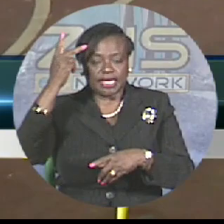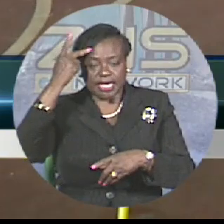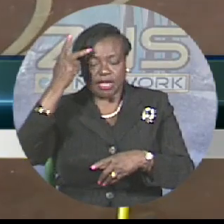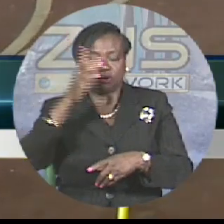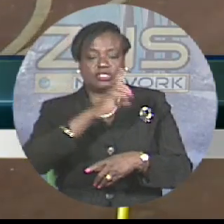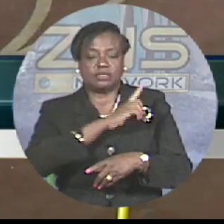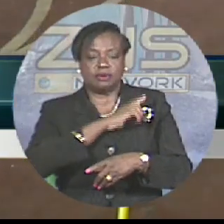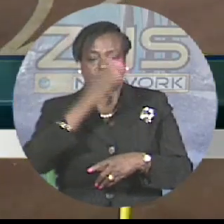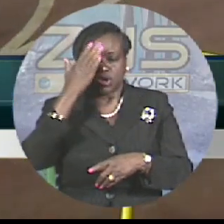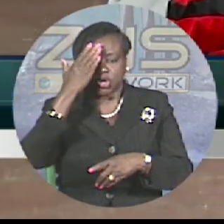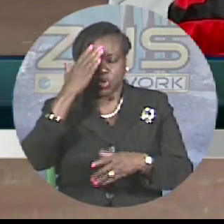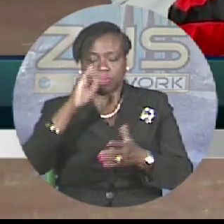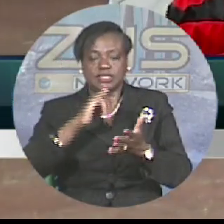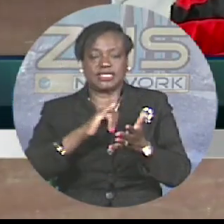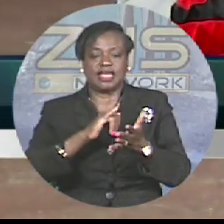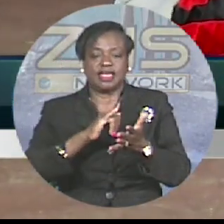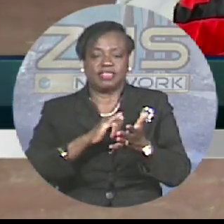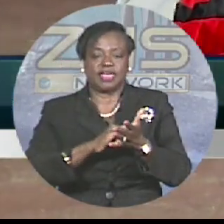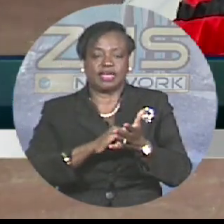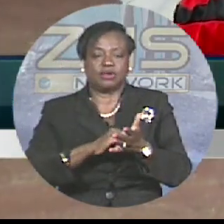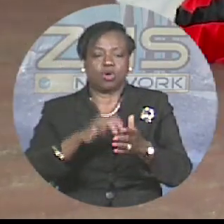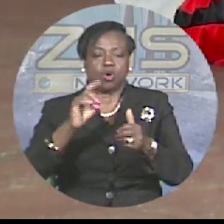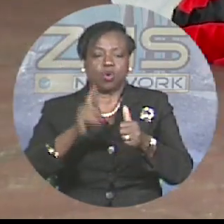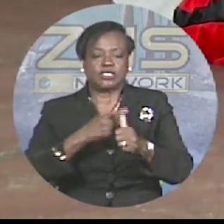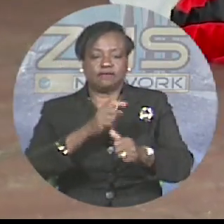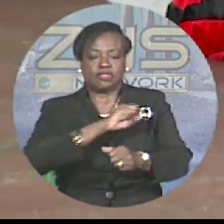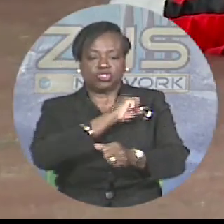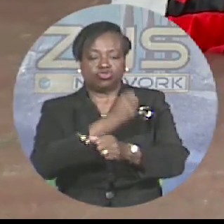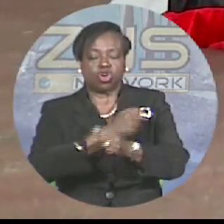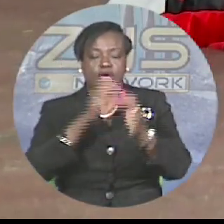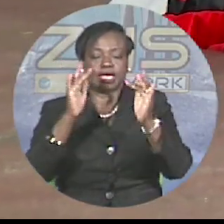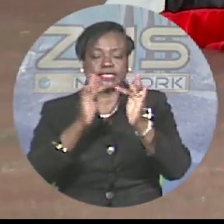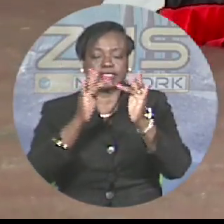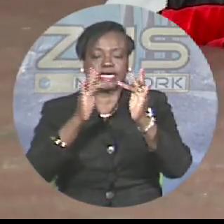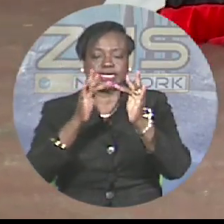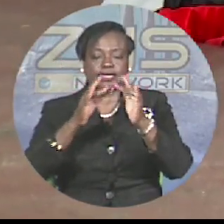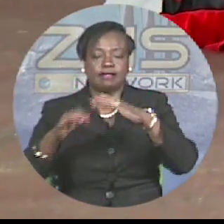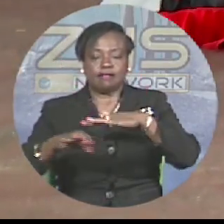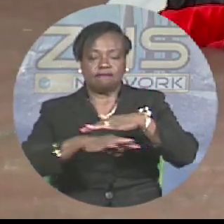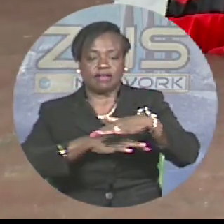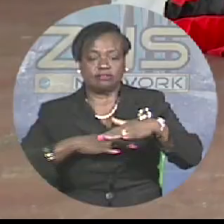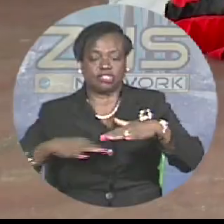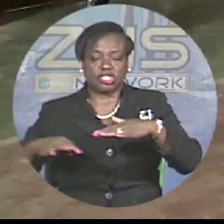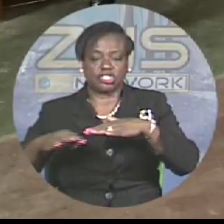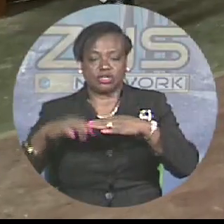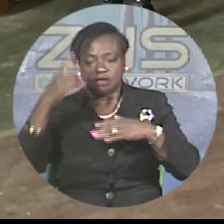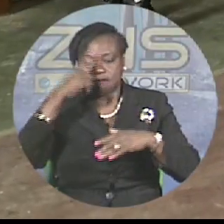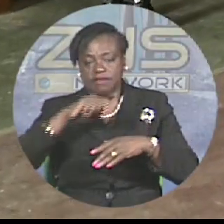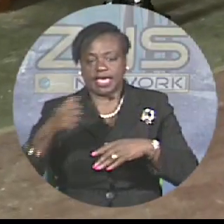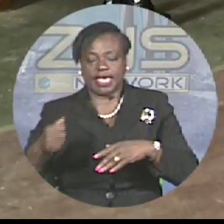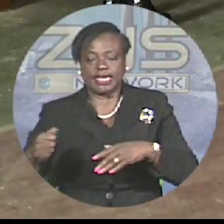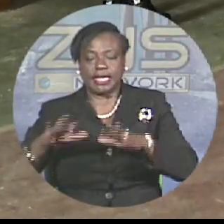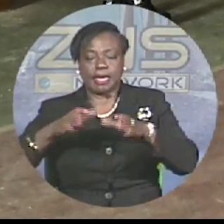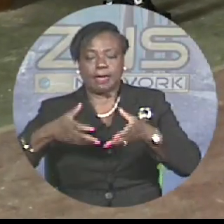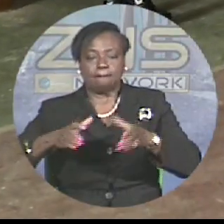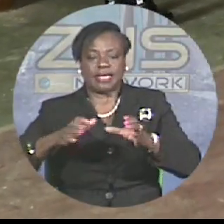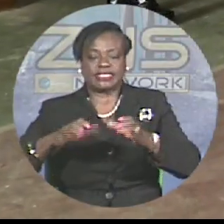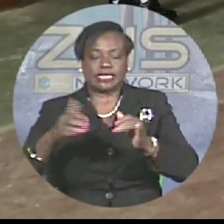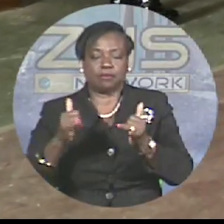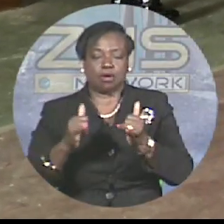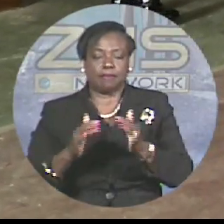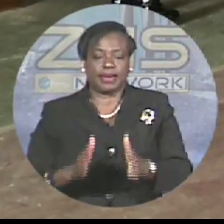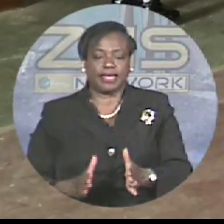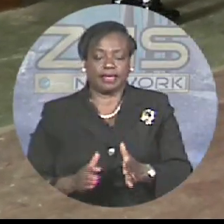great ball player is a strong technical foundation. For that reason, his Extreme Athletics basketball camp uses